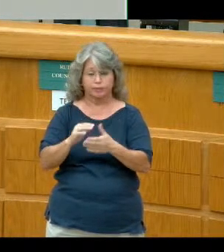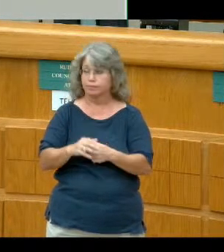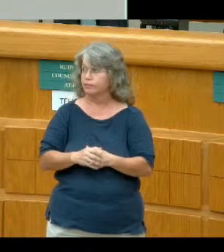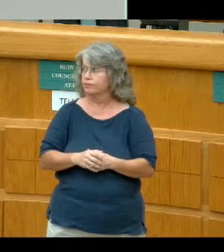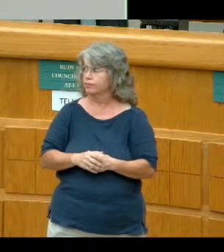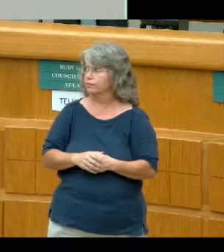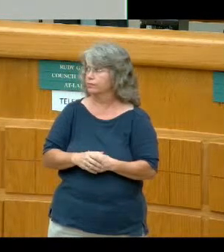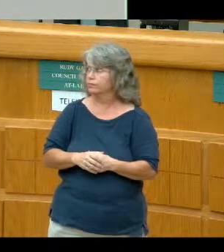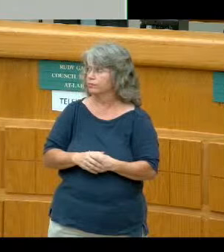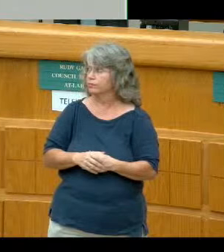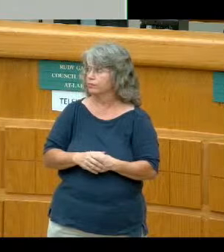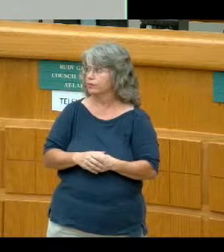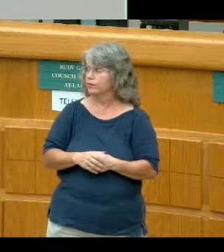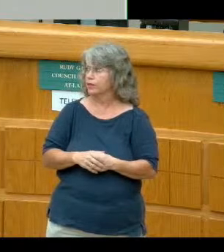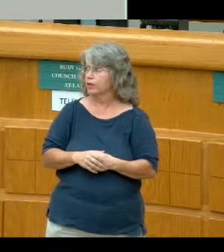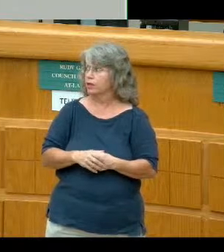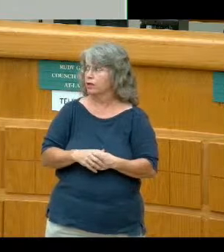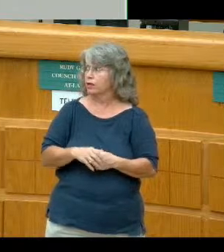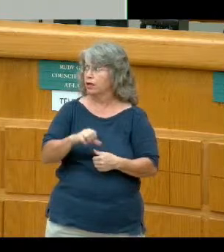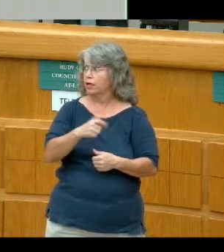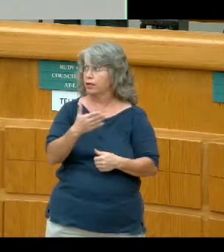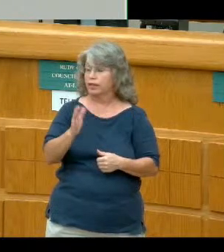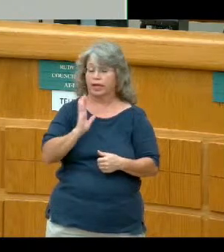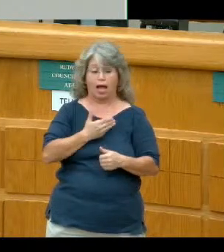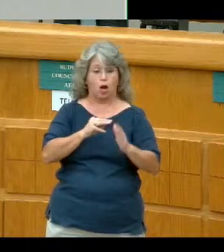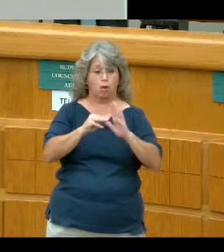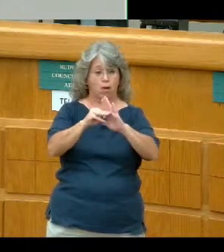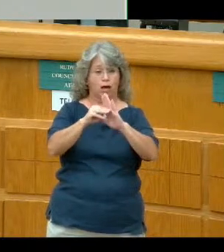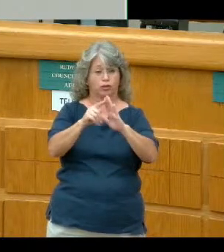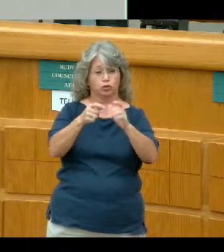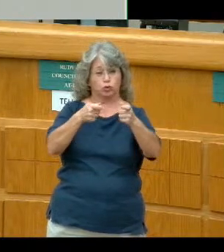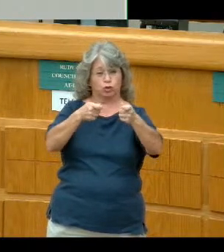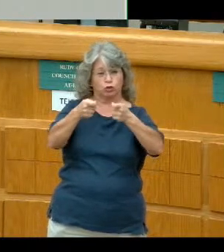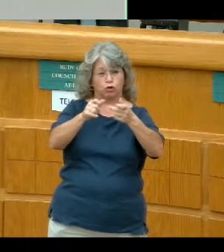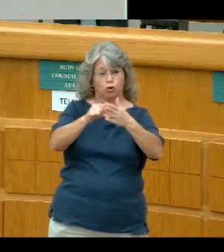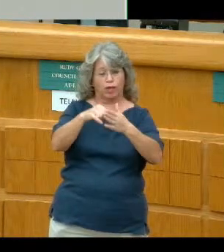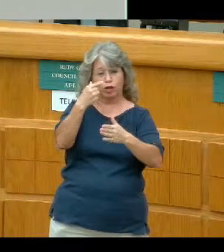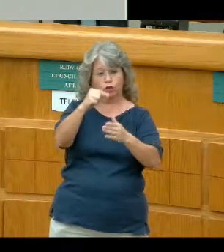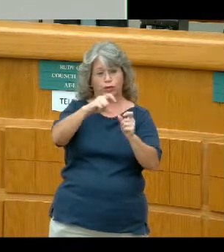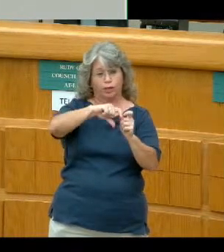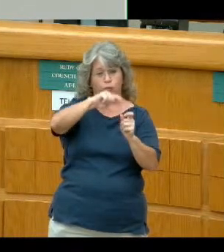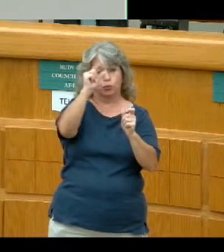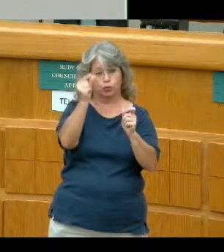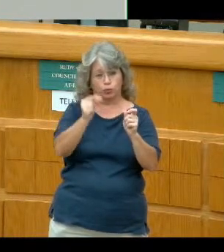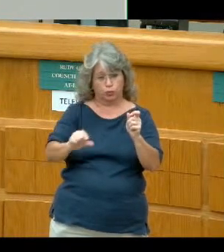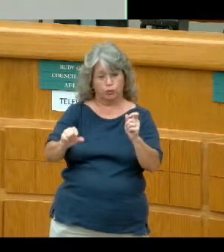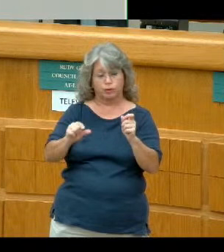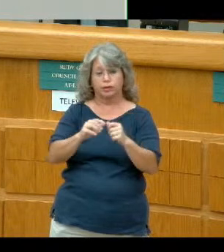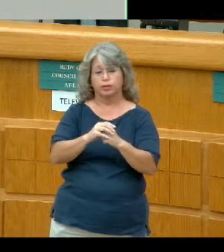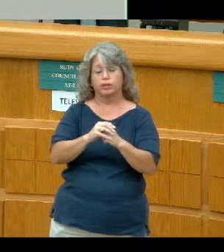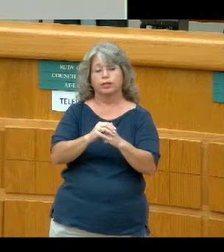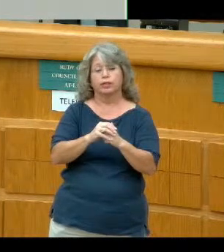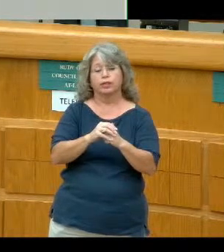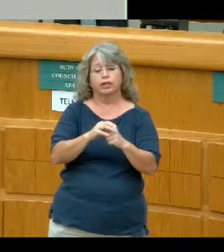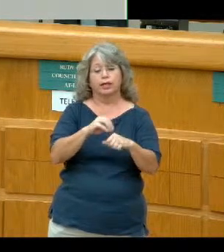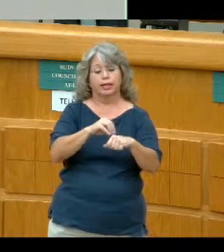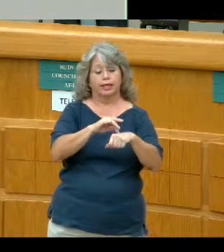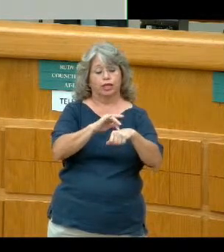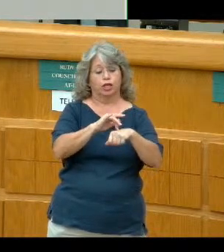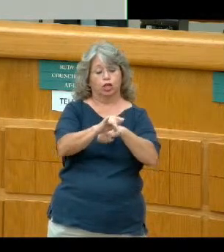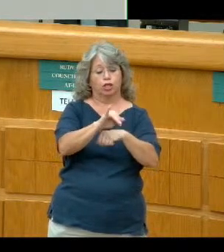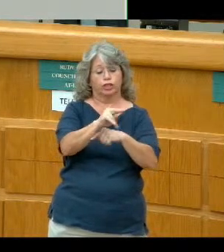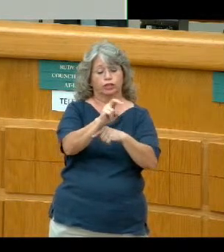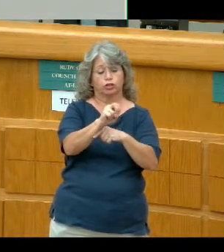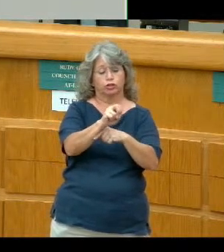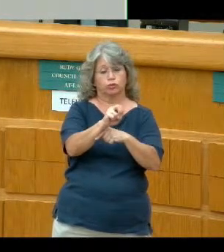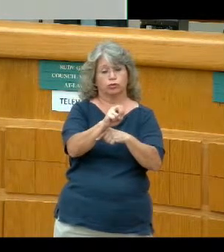And the other thing I'll point out is in our model to control this green line, the way that we have it parameterized for the transmission rates, here in